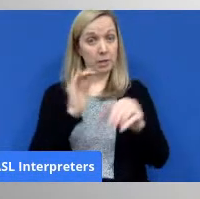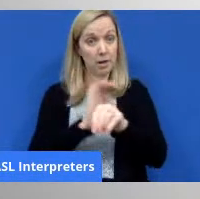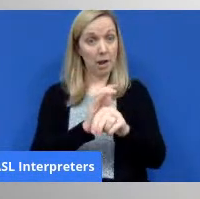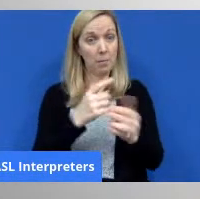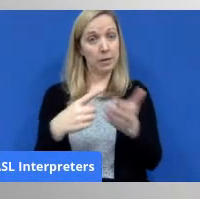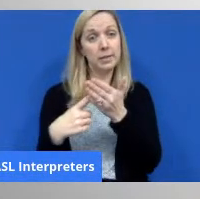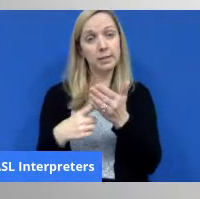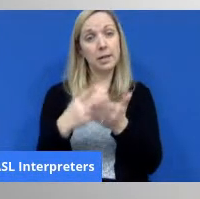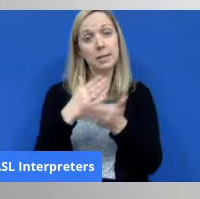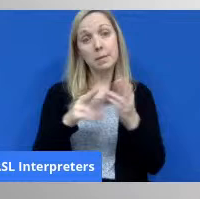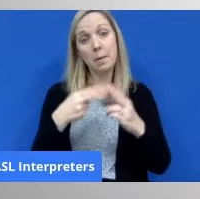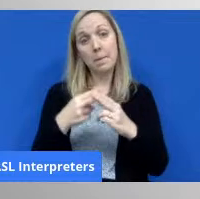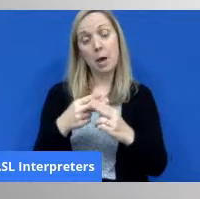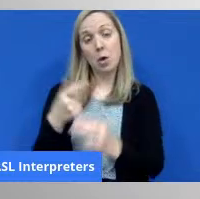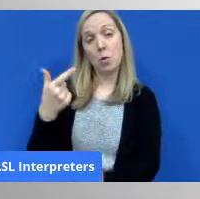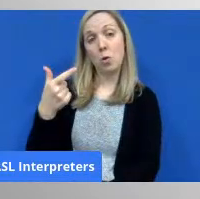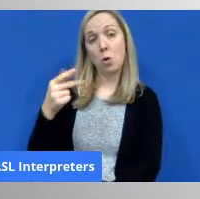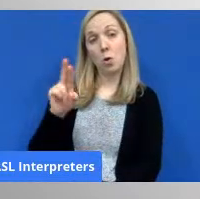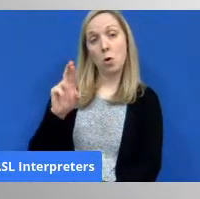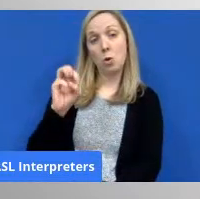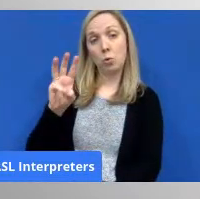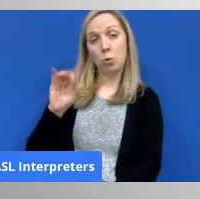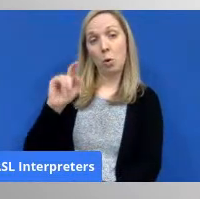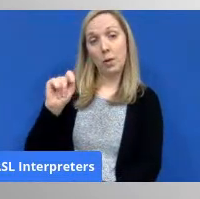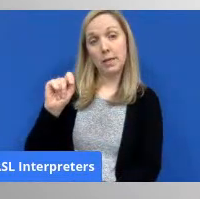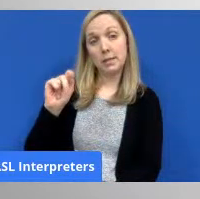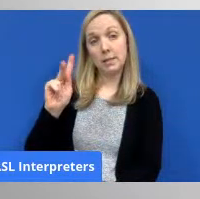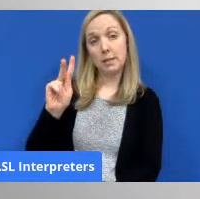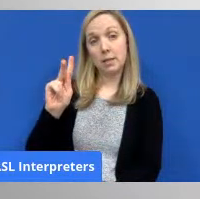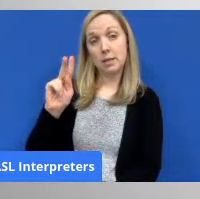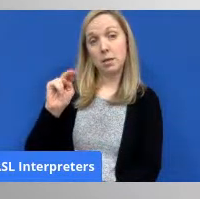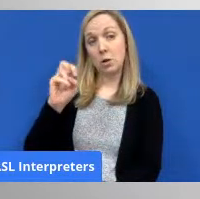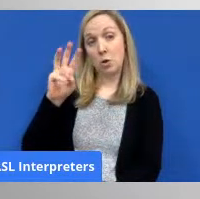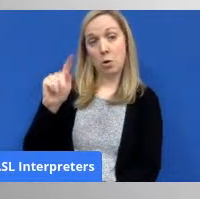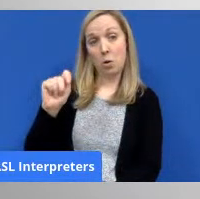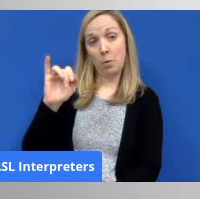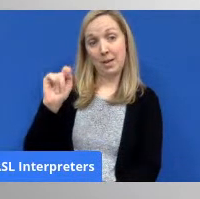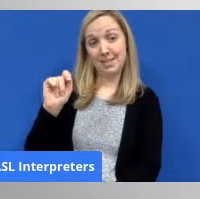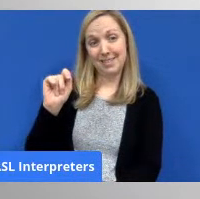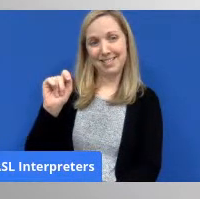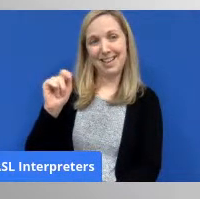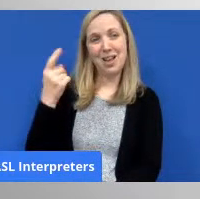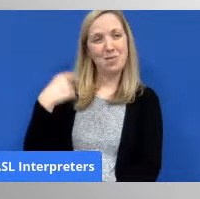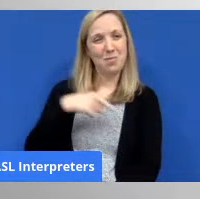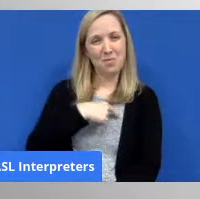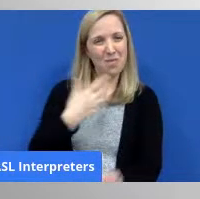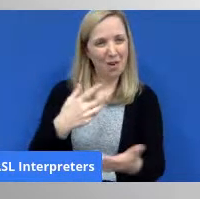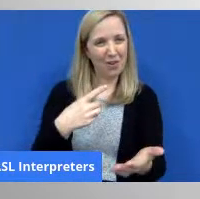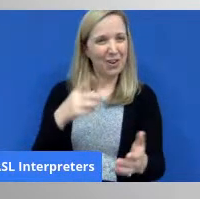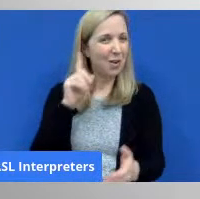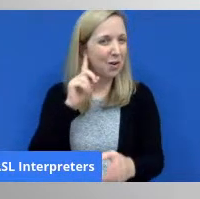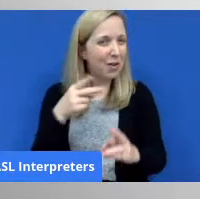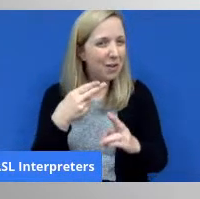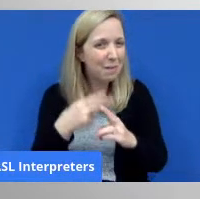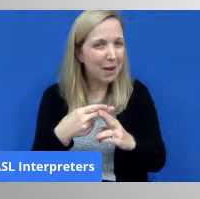and Kent mentioned our new partnership with Leisure Services, which we're really excited about. This has